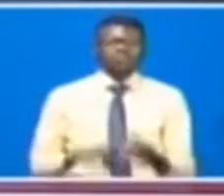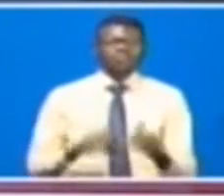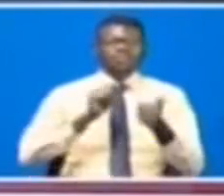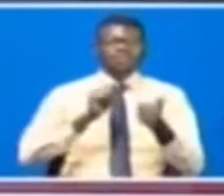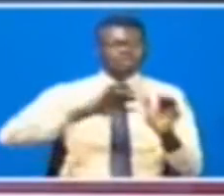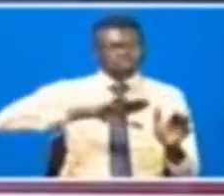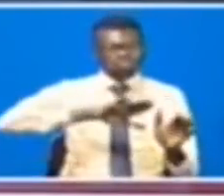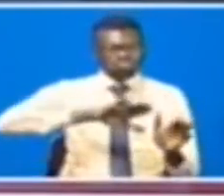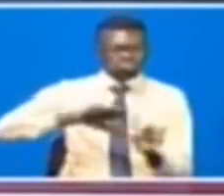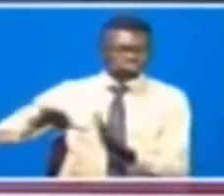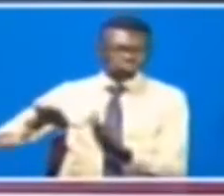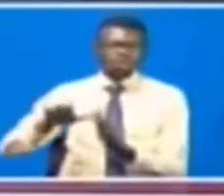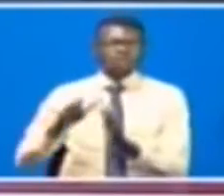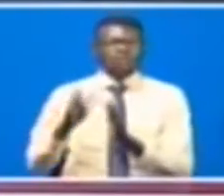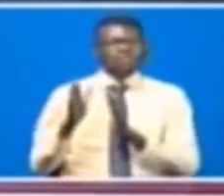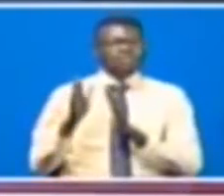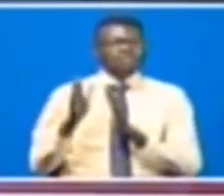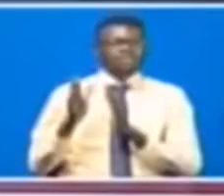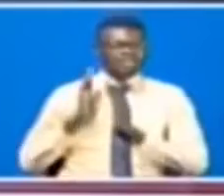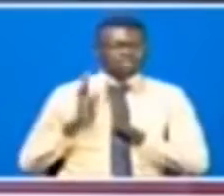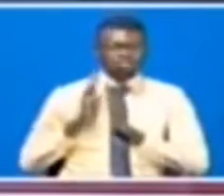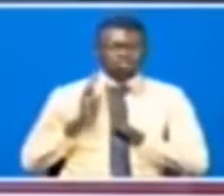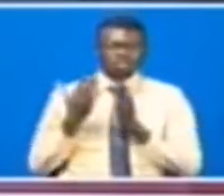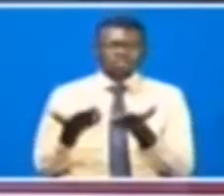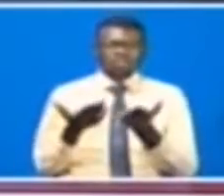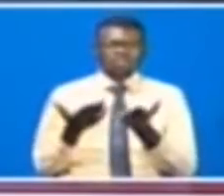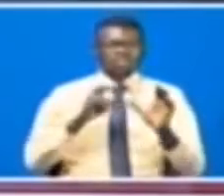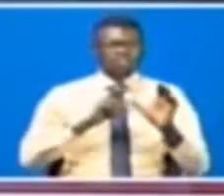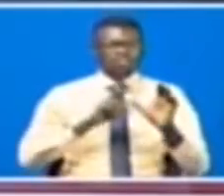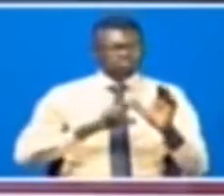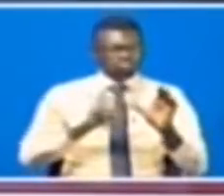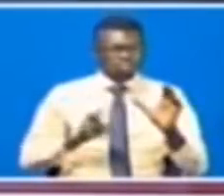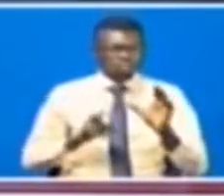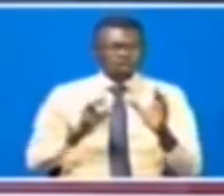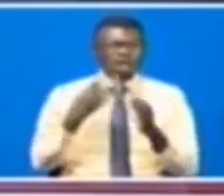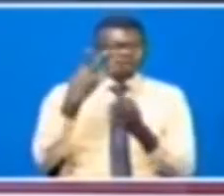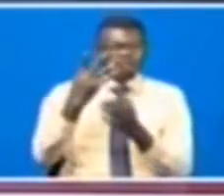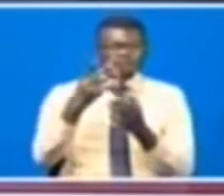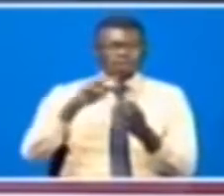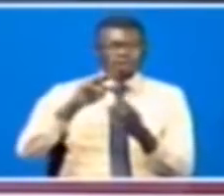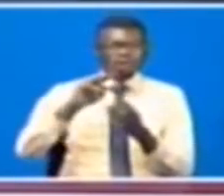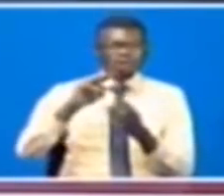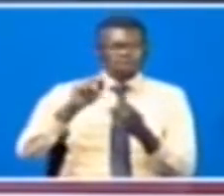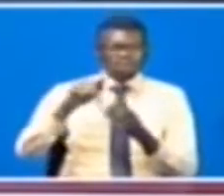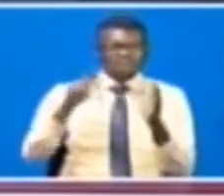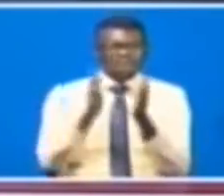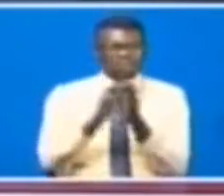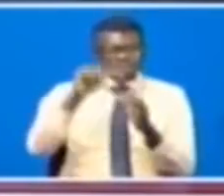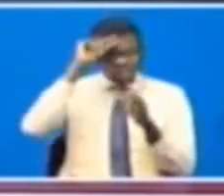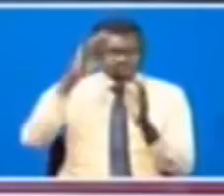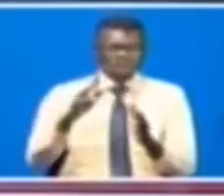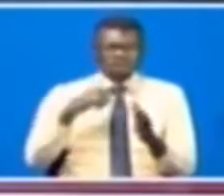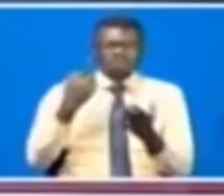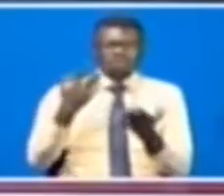Away from sports news, security has been withdrawn for four lawmakers and a governor who have pledged their